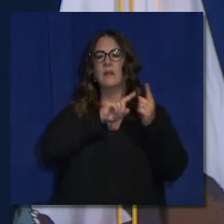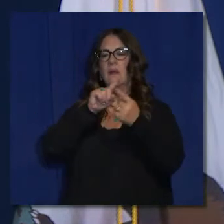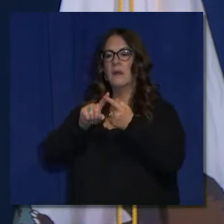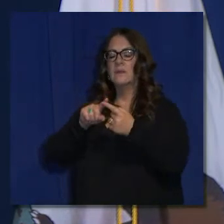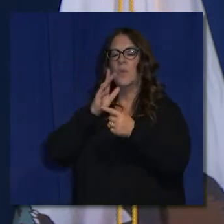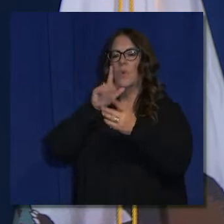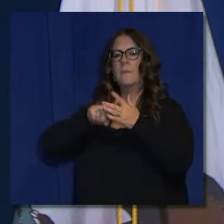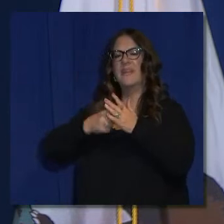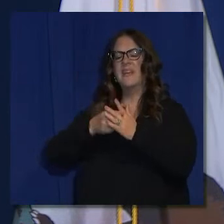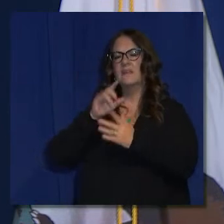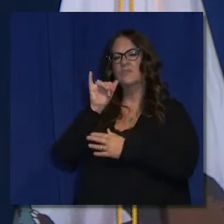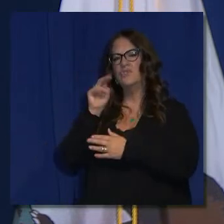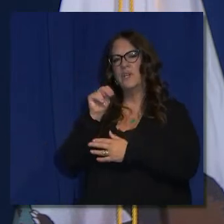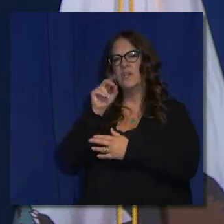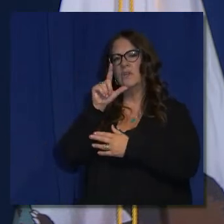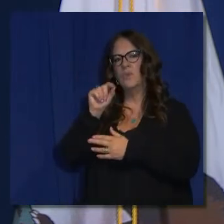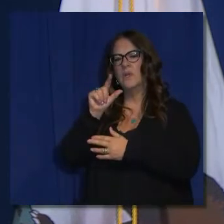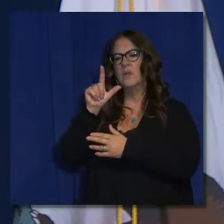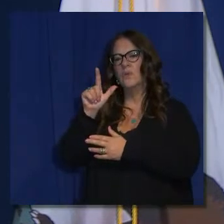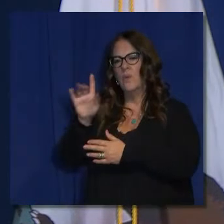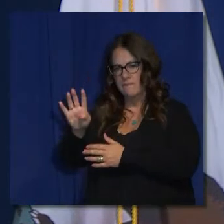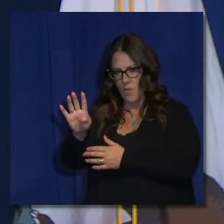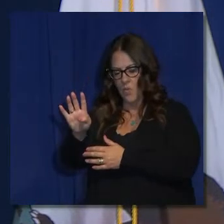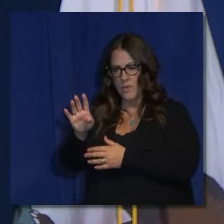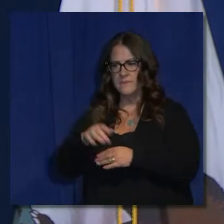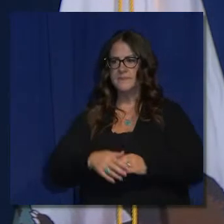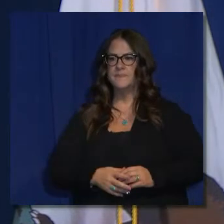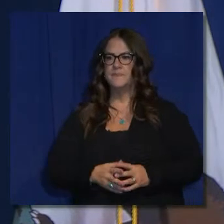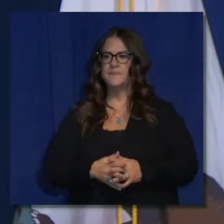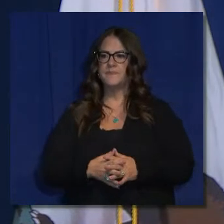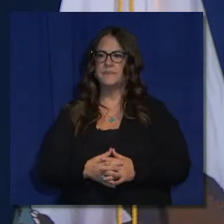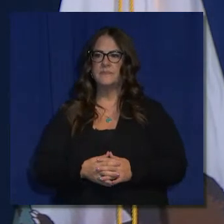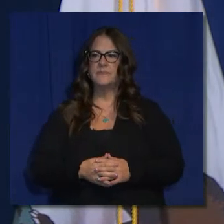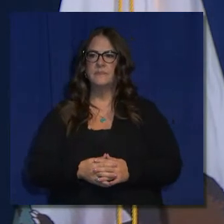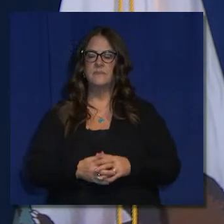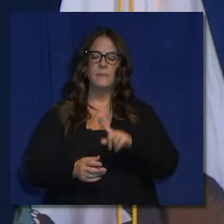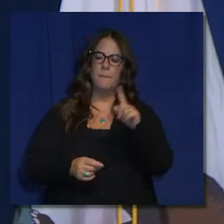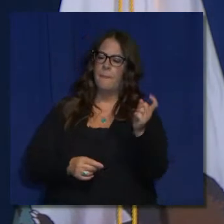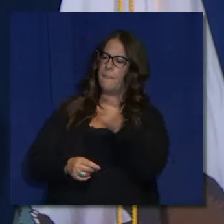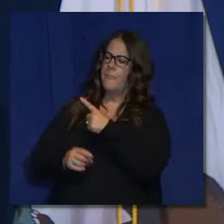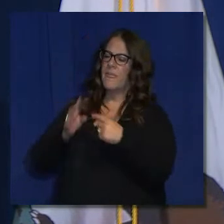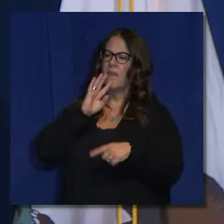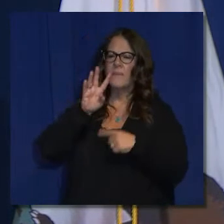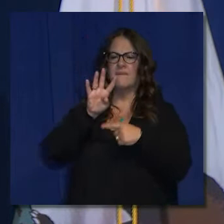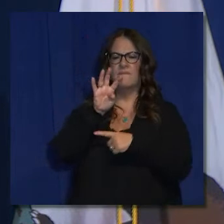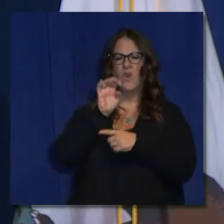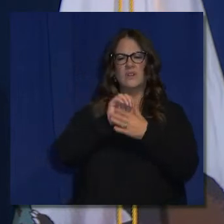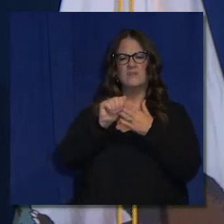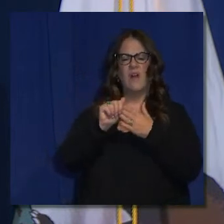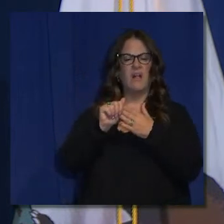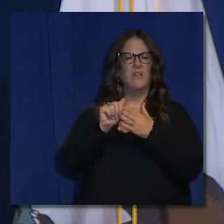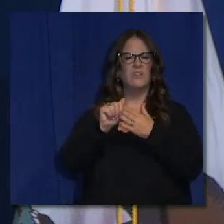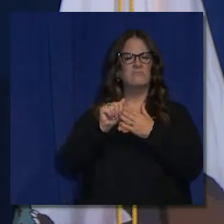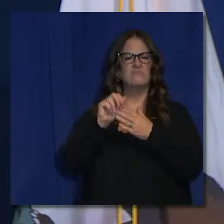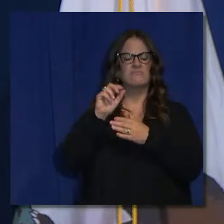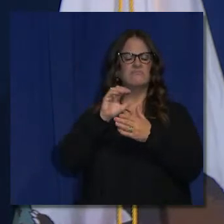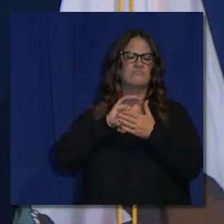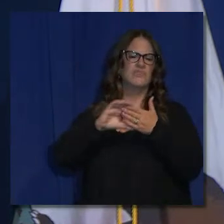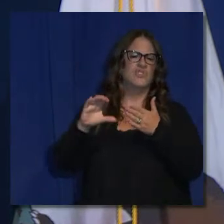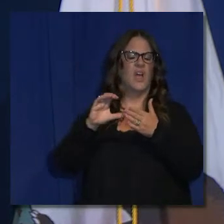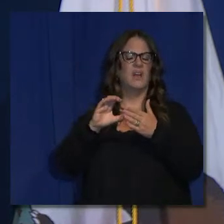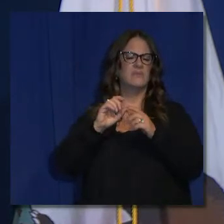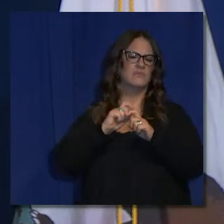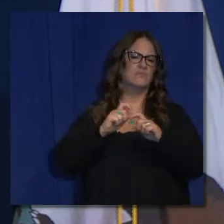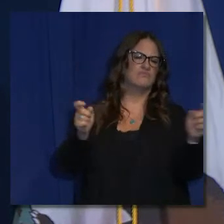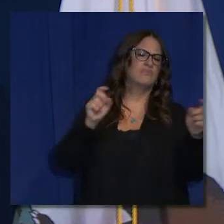rather January, I believe, of 2024. And then as far as the $400 checks, I know that you said that's the best way